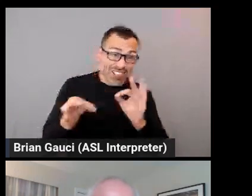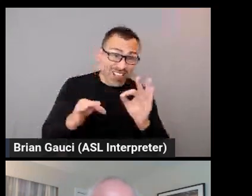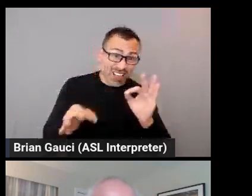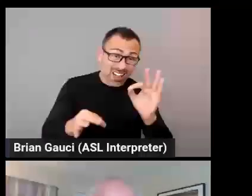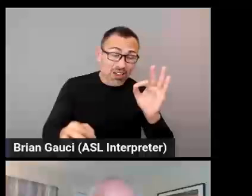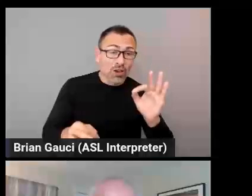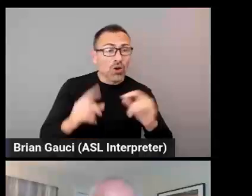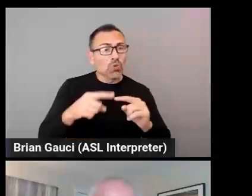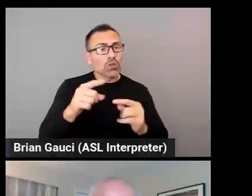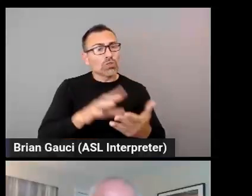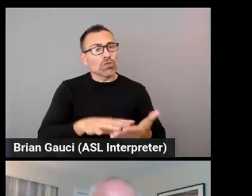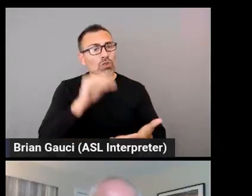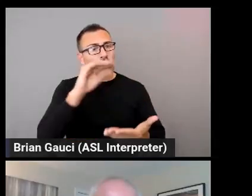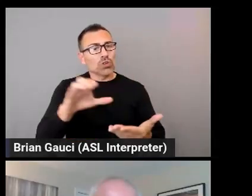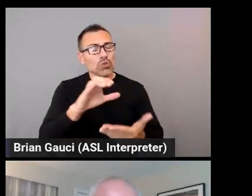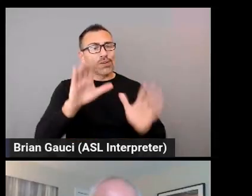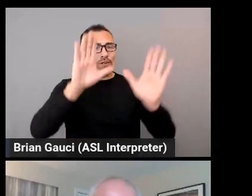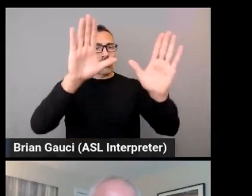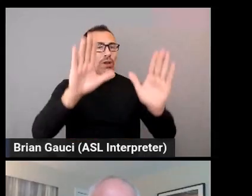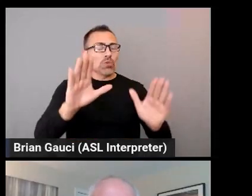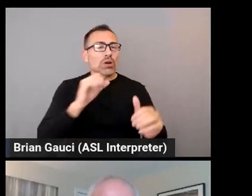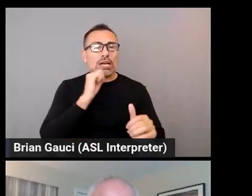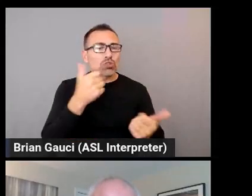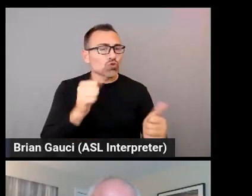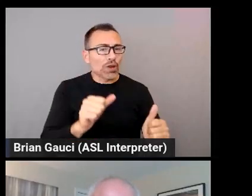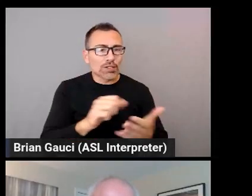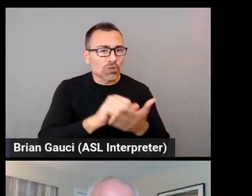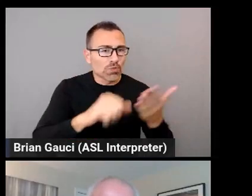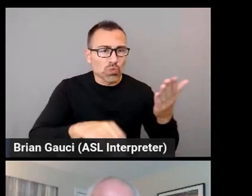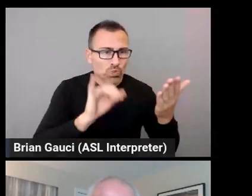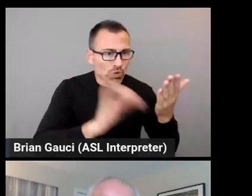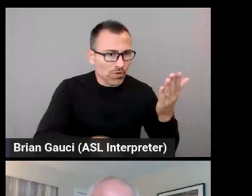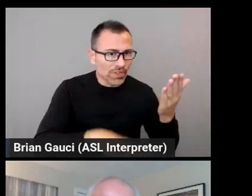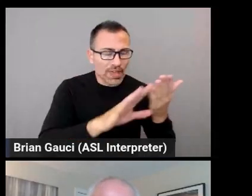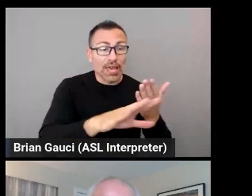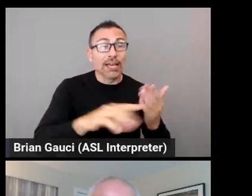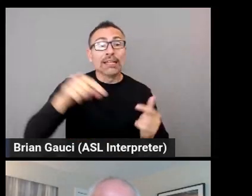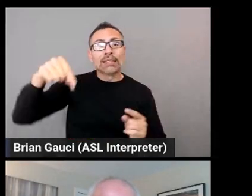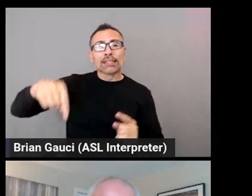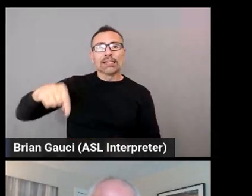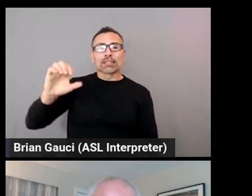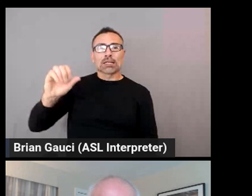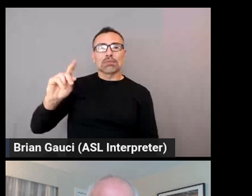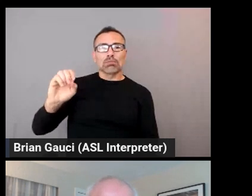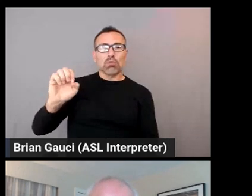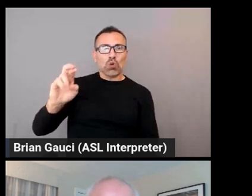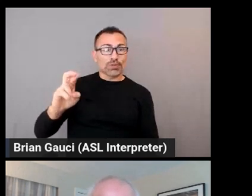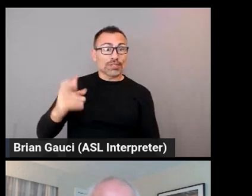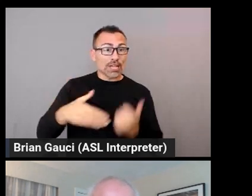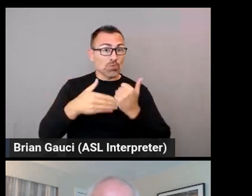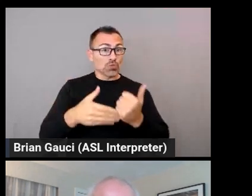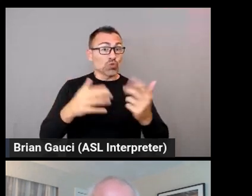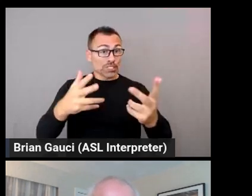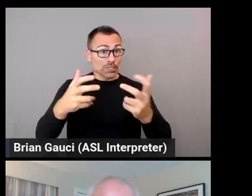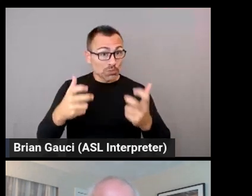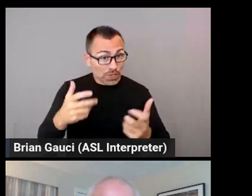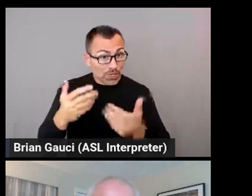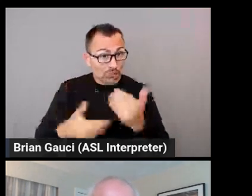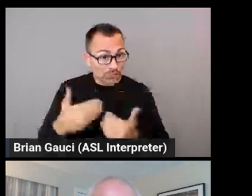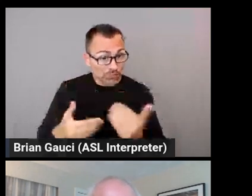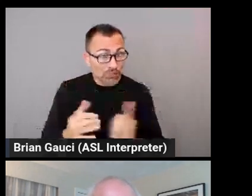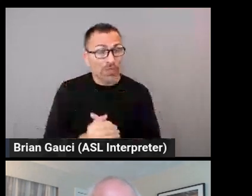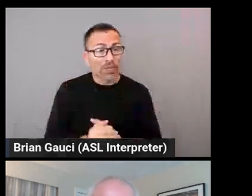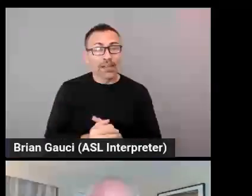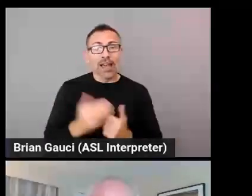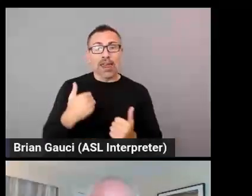learn how to do it. We're not trying to like remove that loop for you. AWS Application Composer is helping you go faster and just get an idea out there. We're trying to